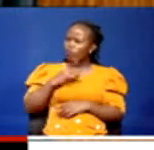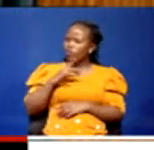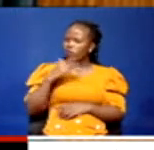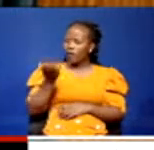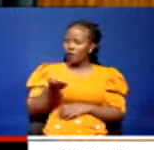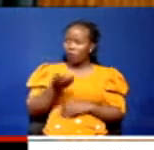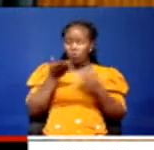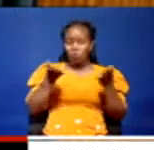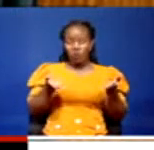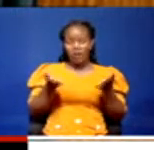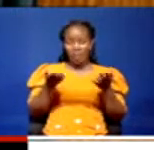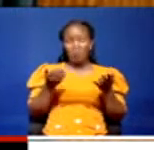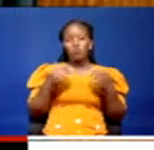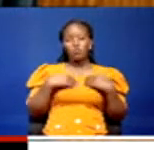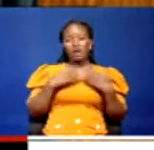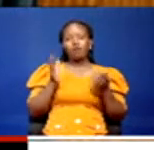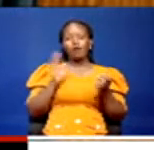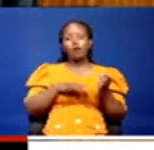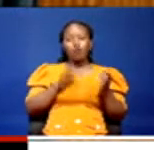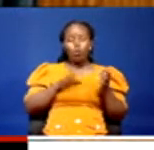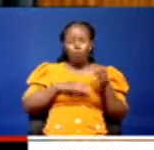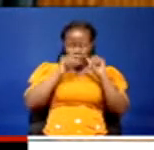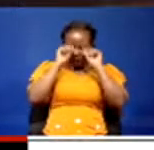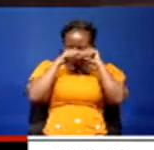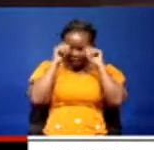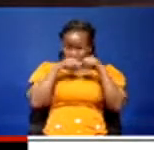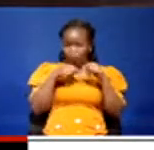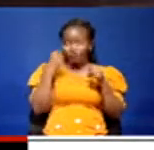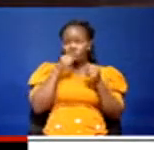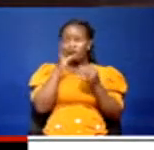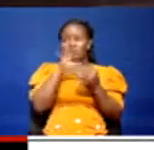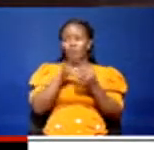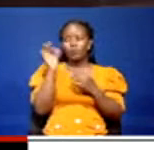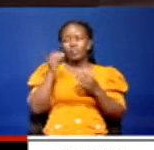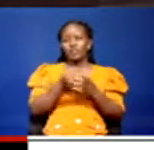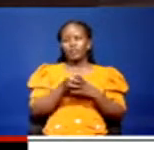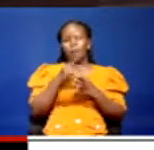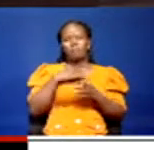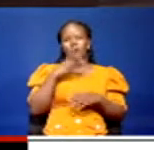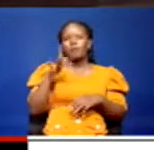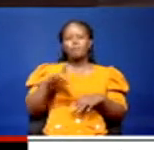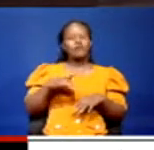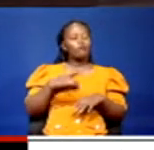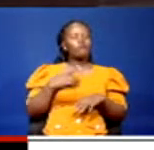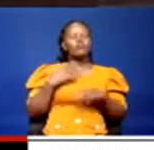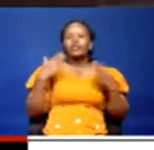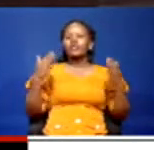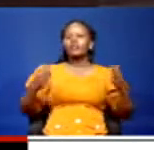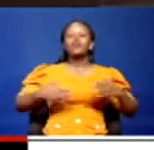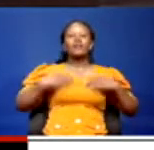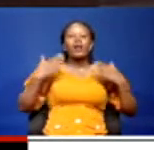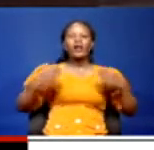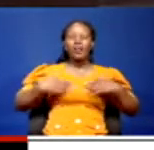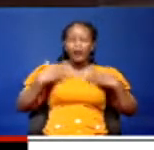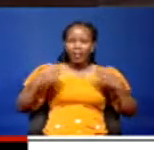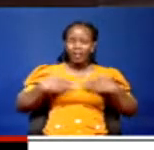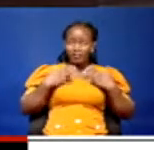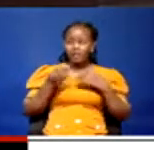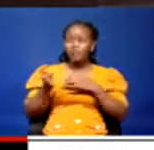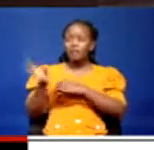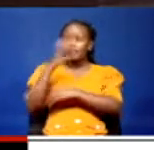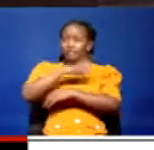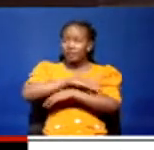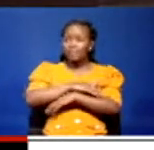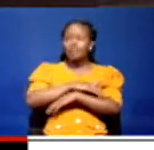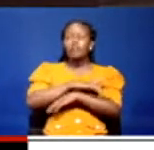least Martha Karua is on that particular ticket? I feel great. The day she was nominated, if you go to your clips, you interviewed